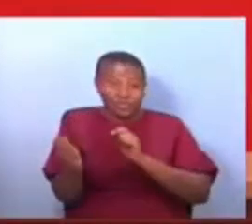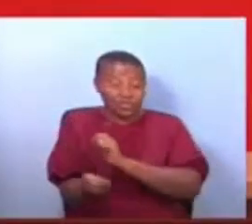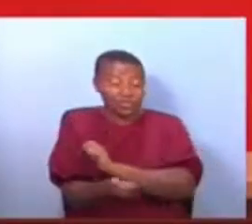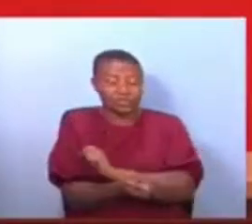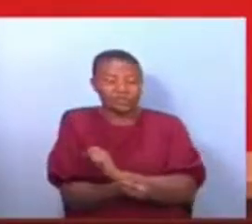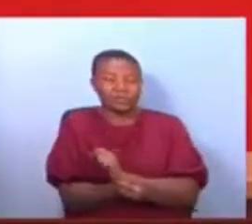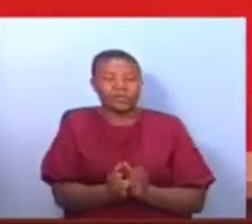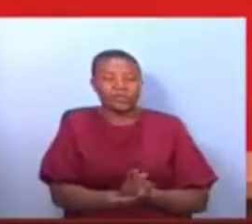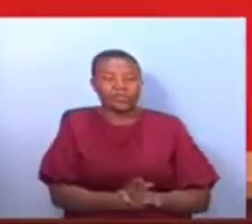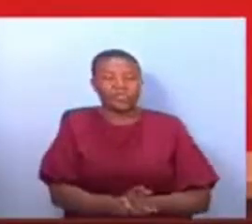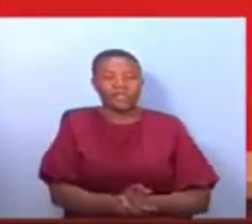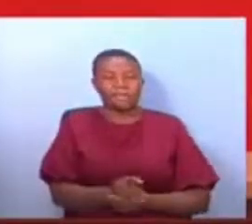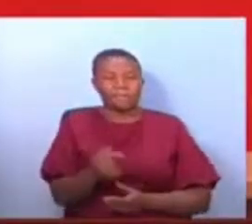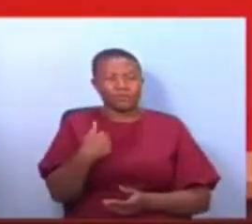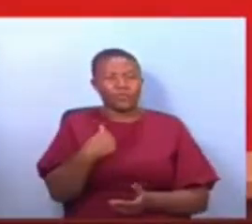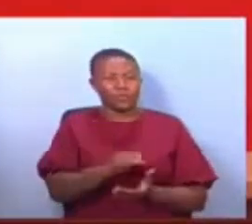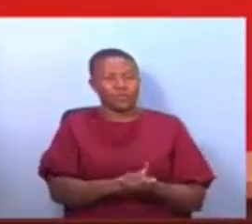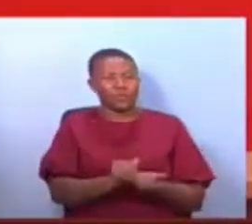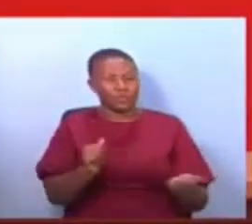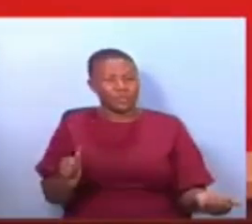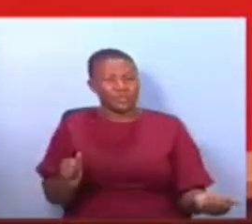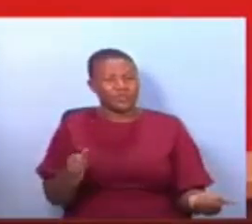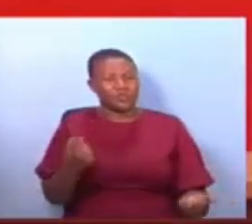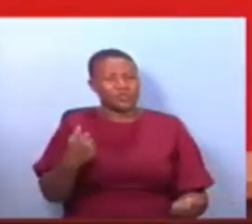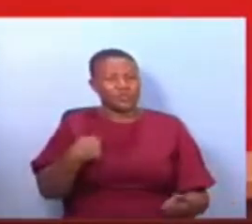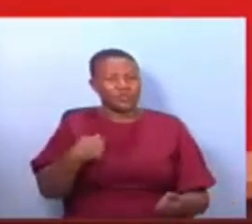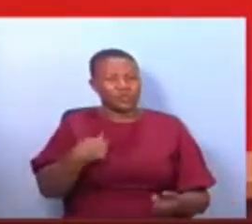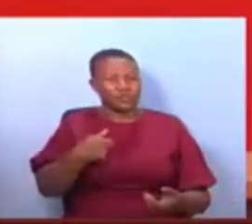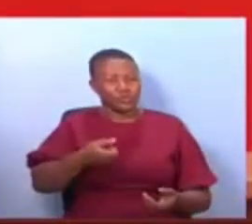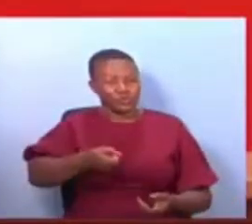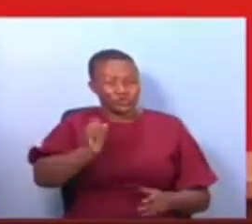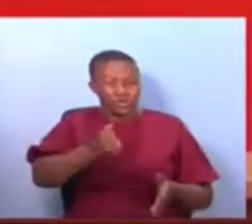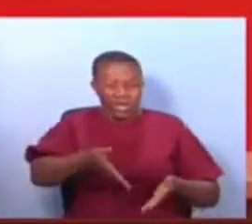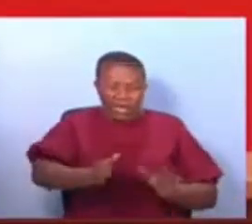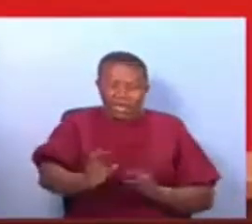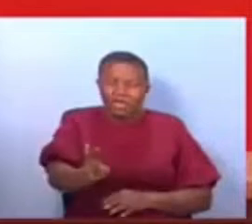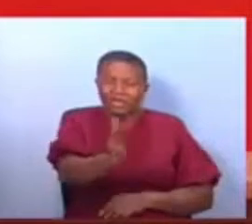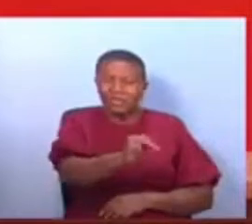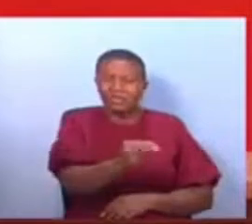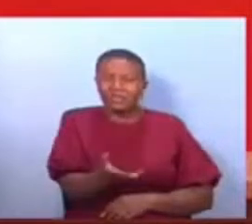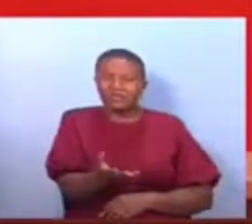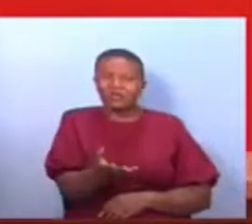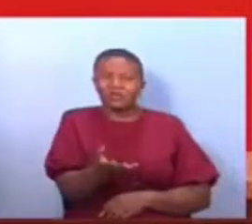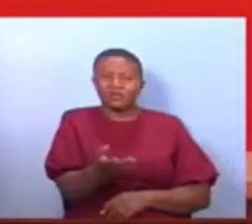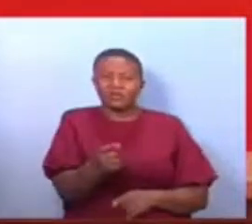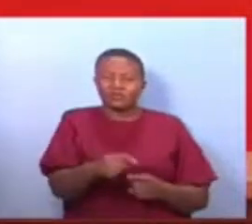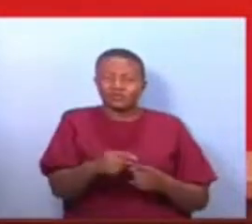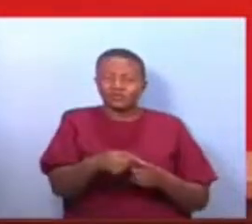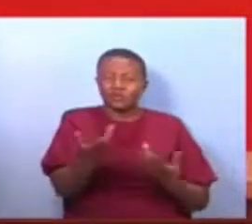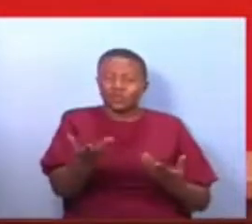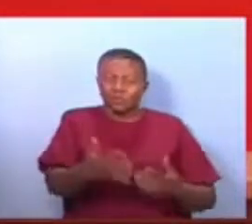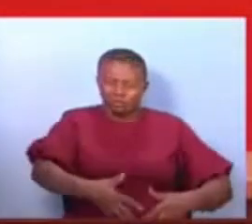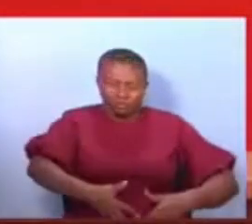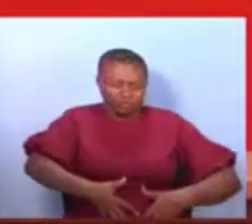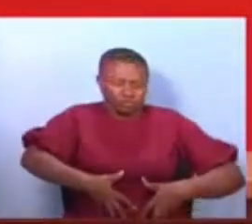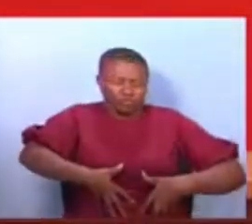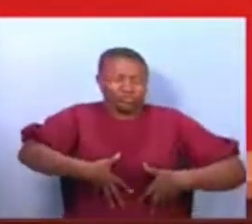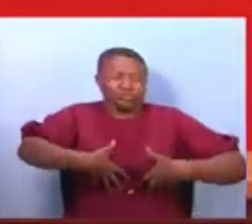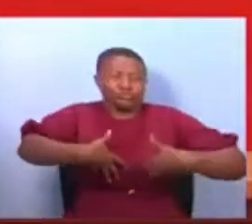And we believe that we should allow him to basically bring out all the pains